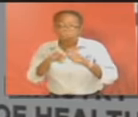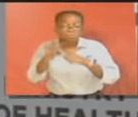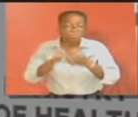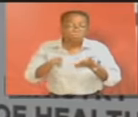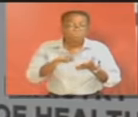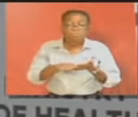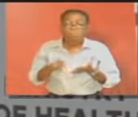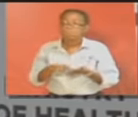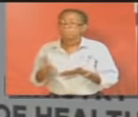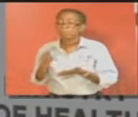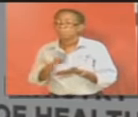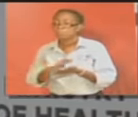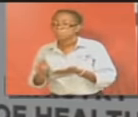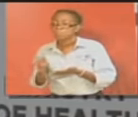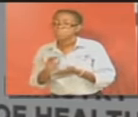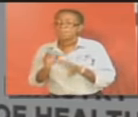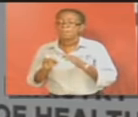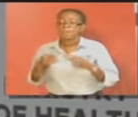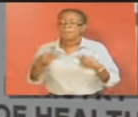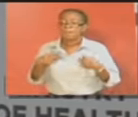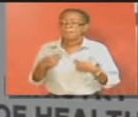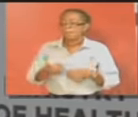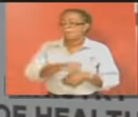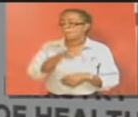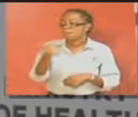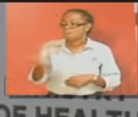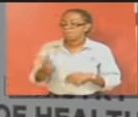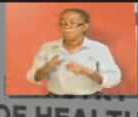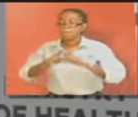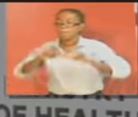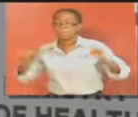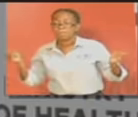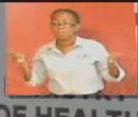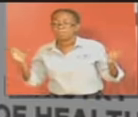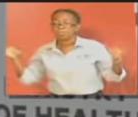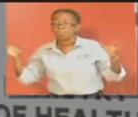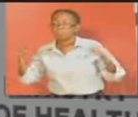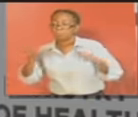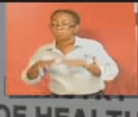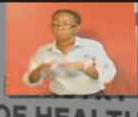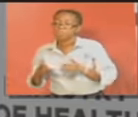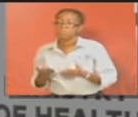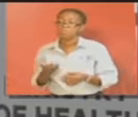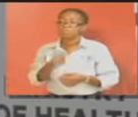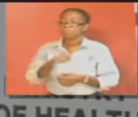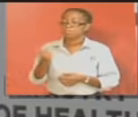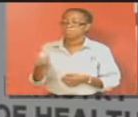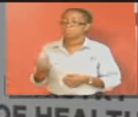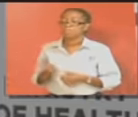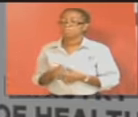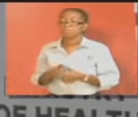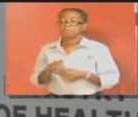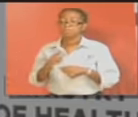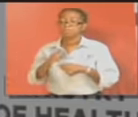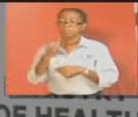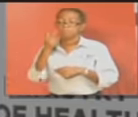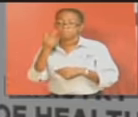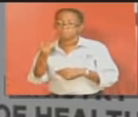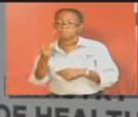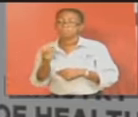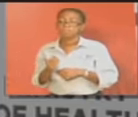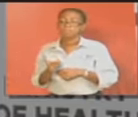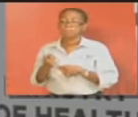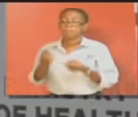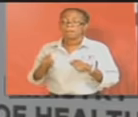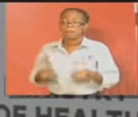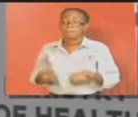it at a larger or a wider level. And what we noticed is that the beginning of that increase coincided